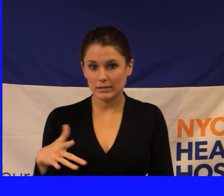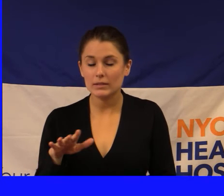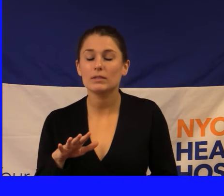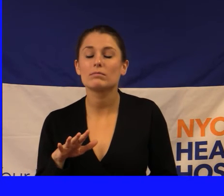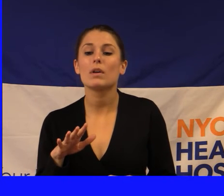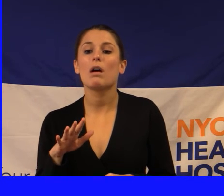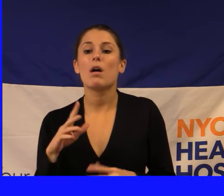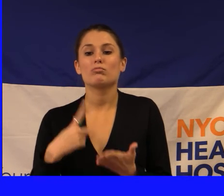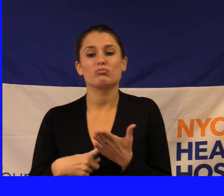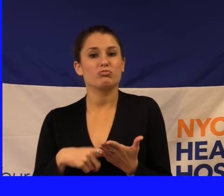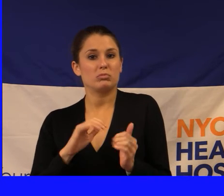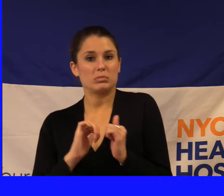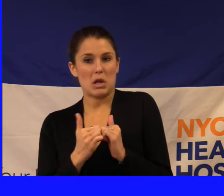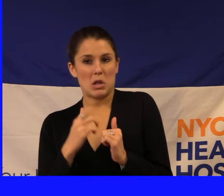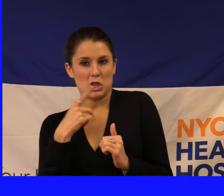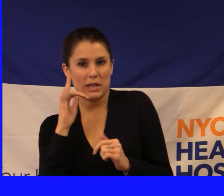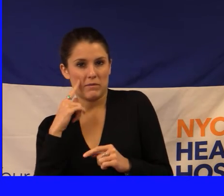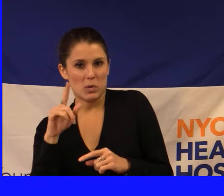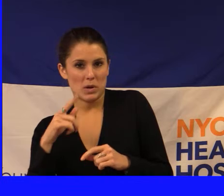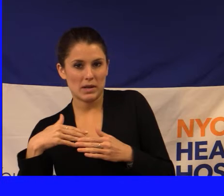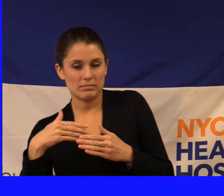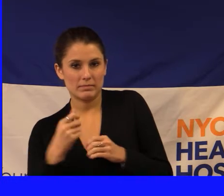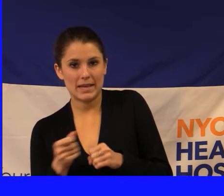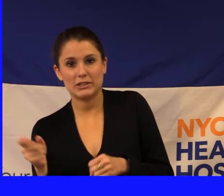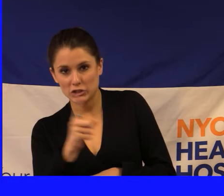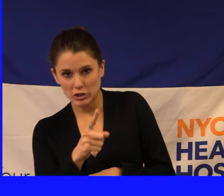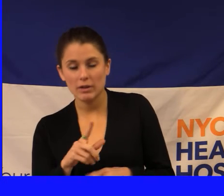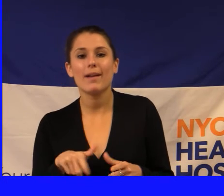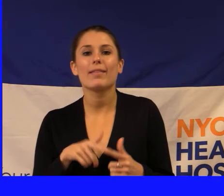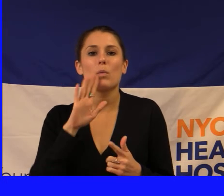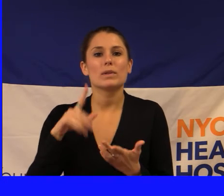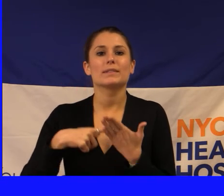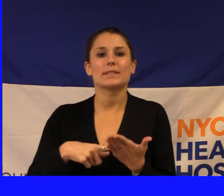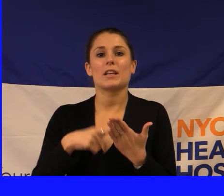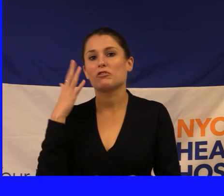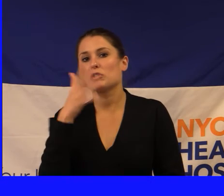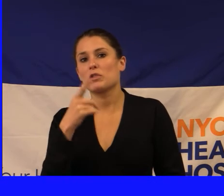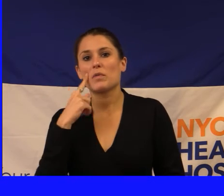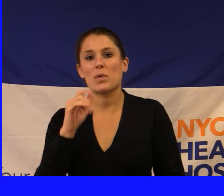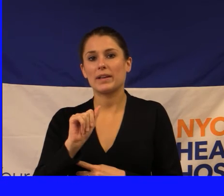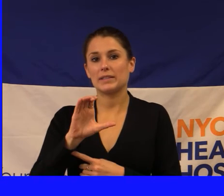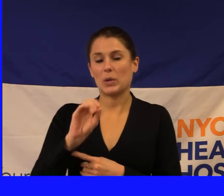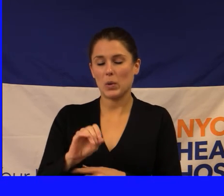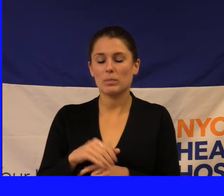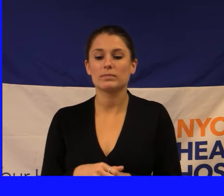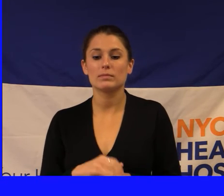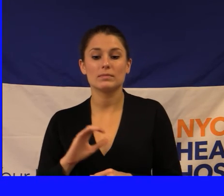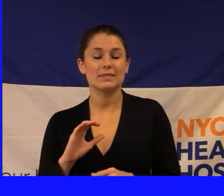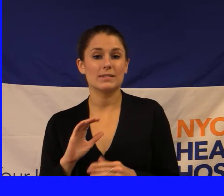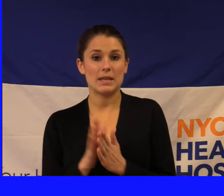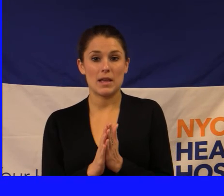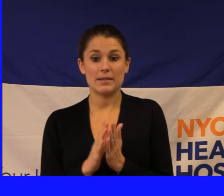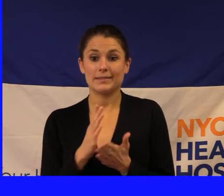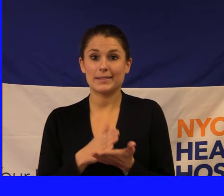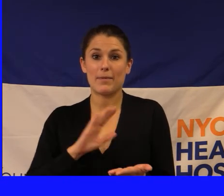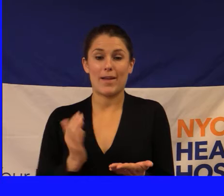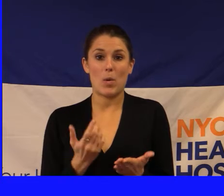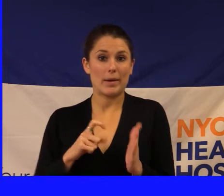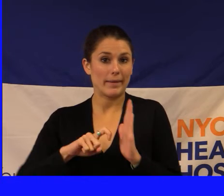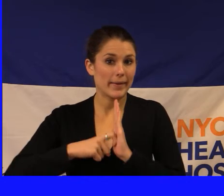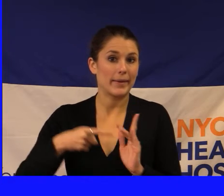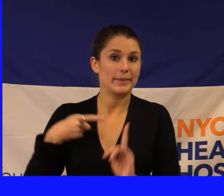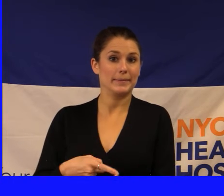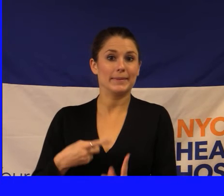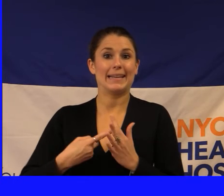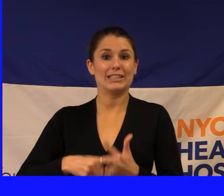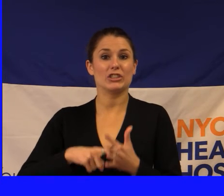and then talk a bit about our future at the ACO, some of the key clinical initiatives we are working on, and where our focus is going